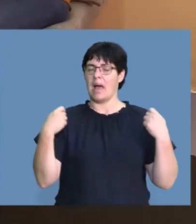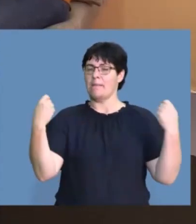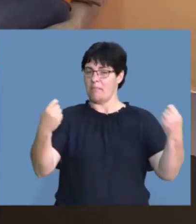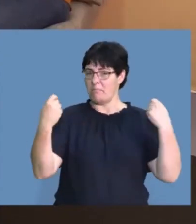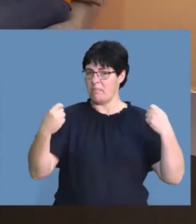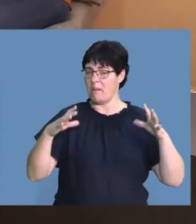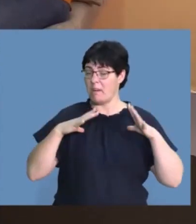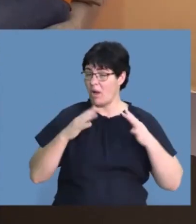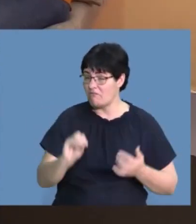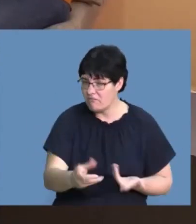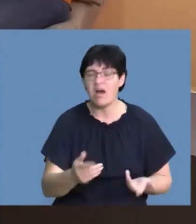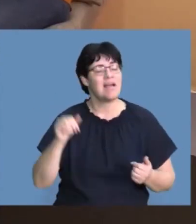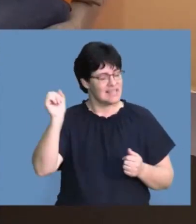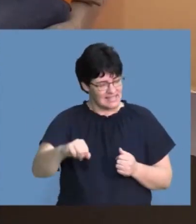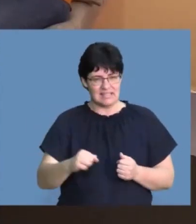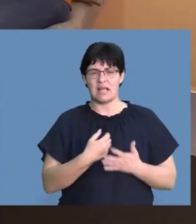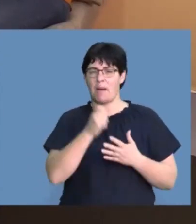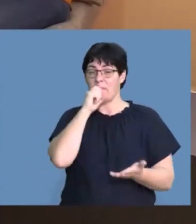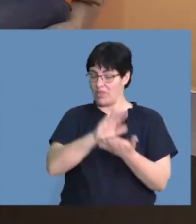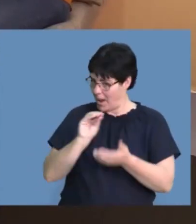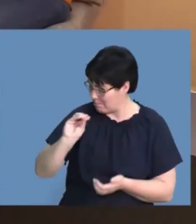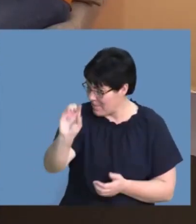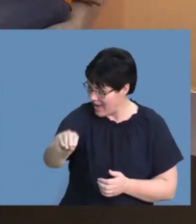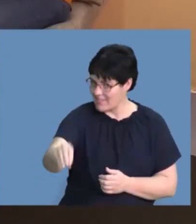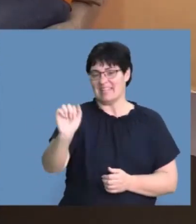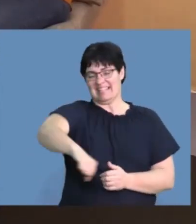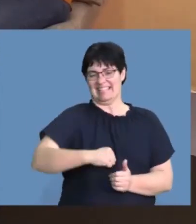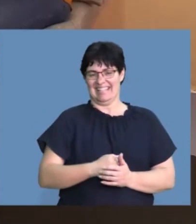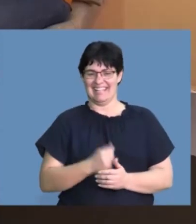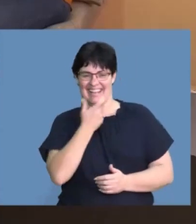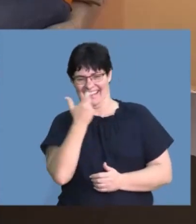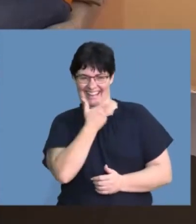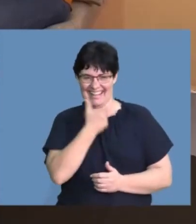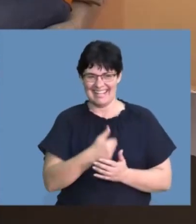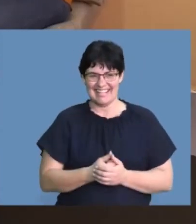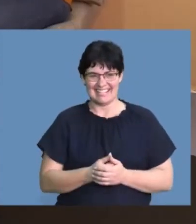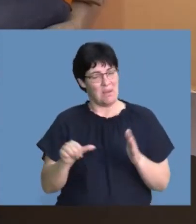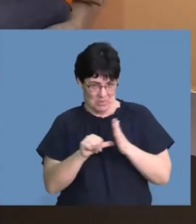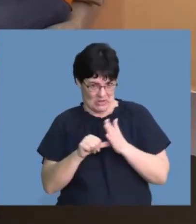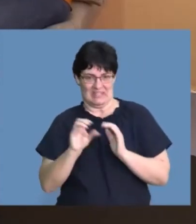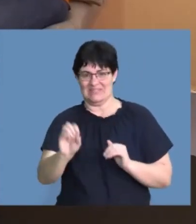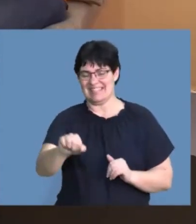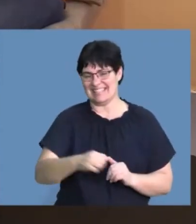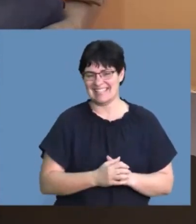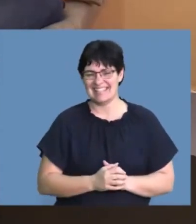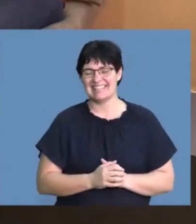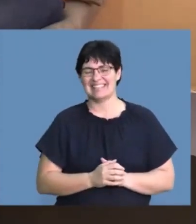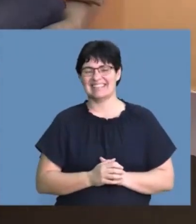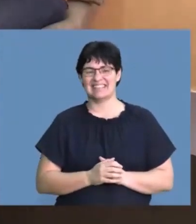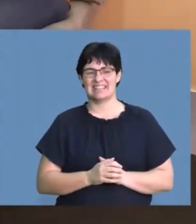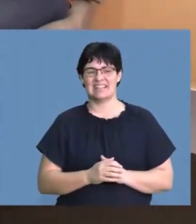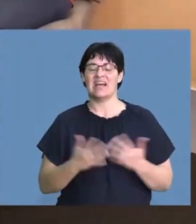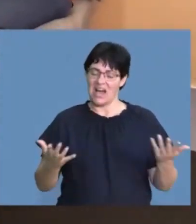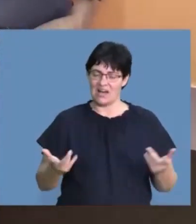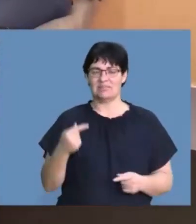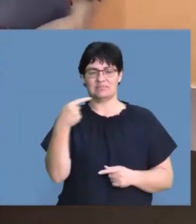holidays there, so you know I exactly do, when you're off. I do, and I've got my birthday as well because I have to make time for my birthday. Yes. And that's part of it.